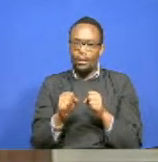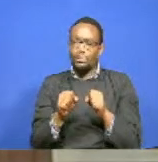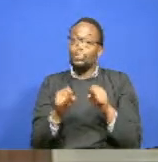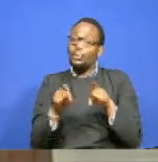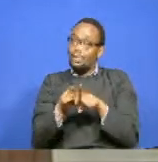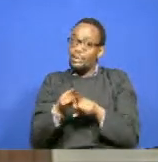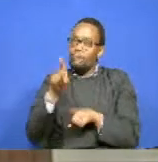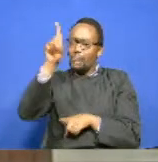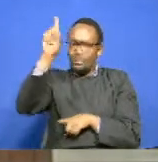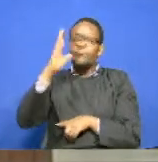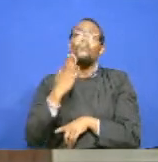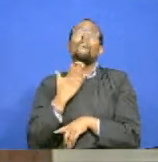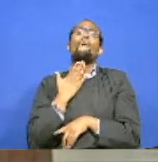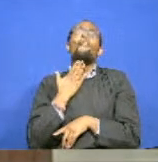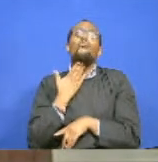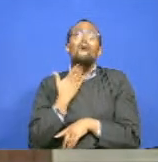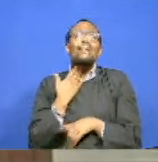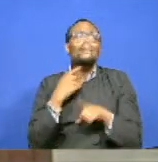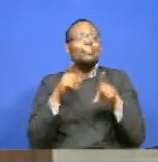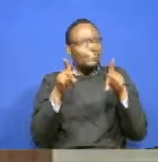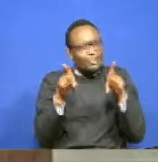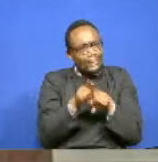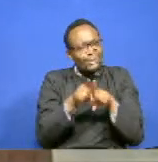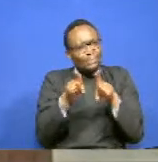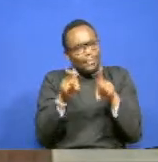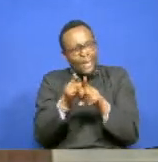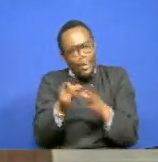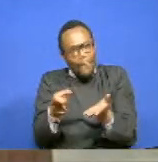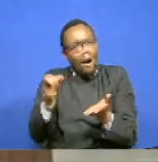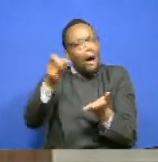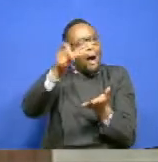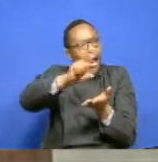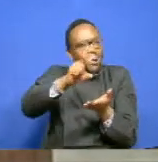not expect the same amount of money